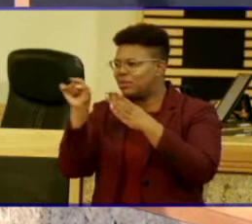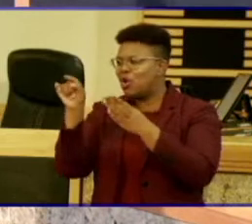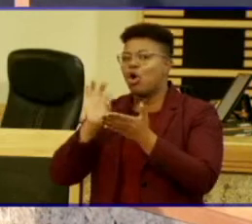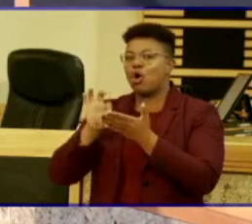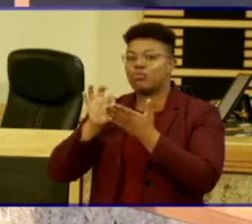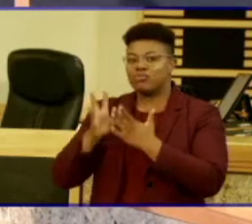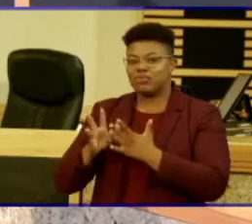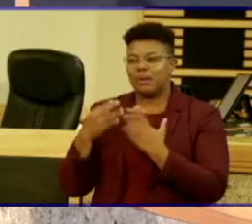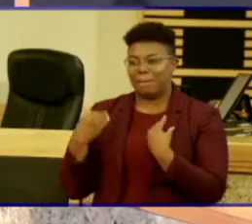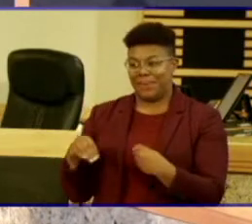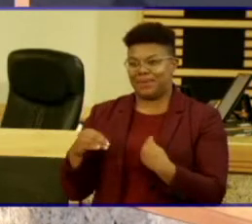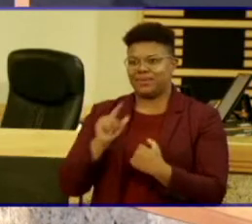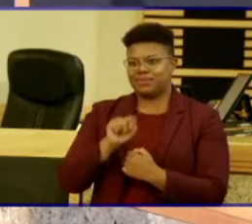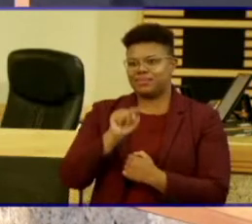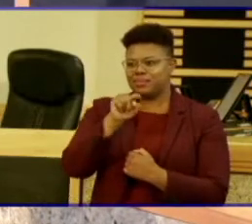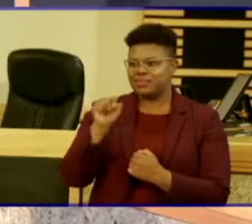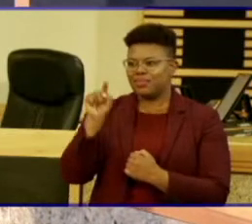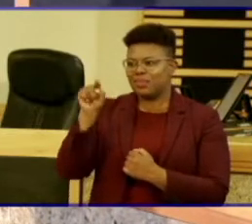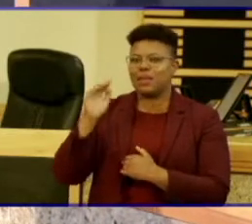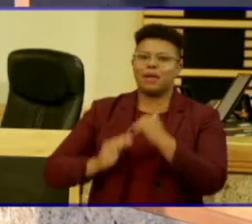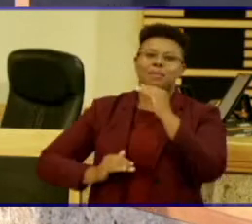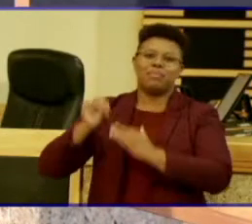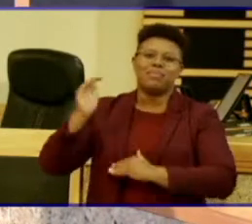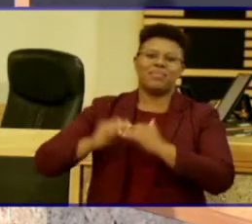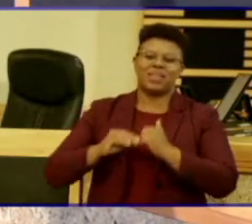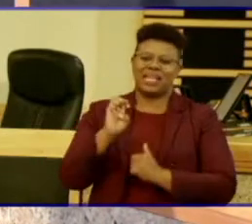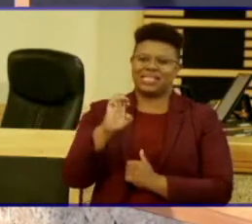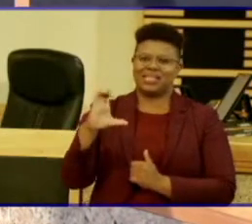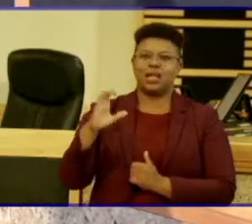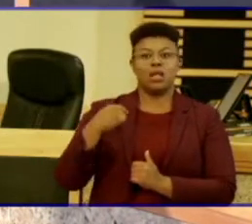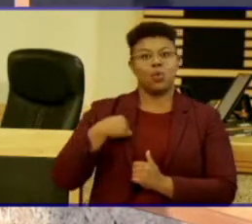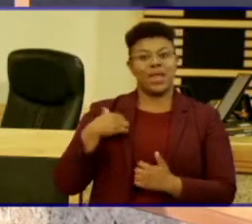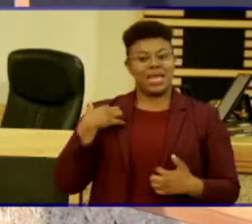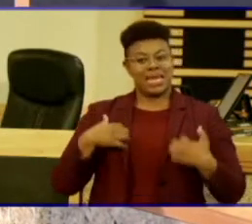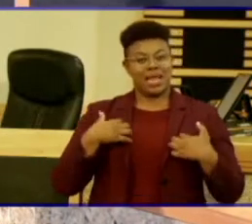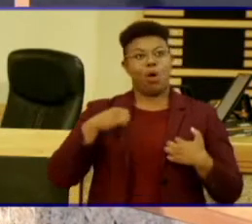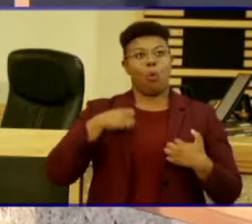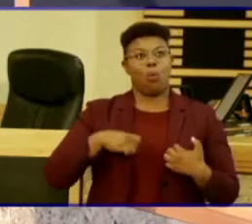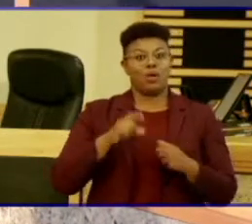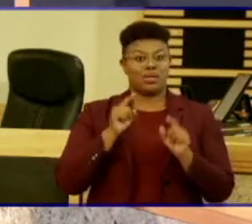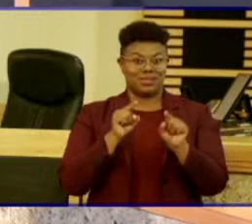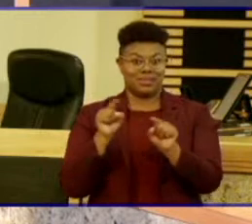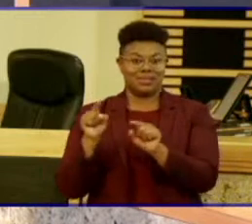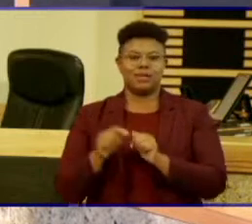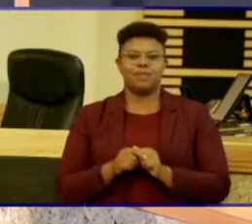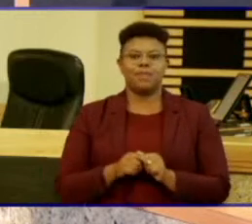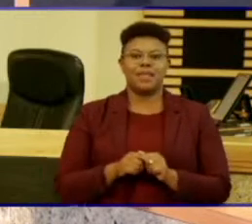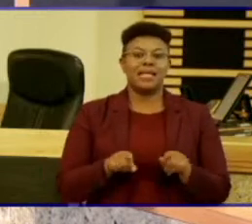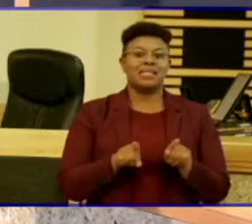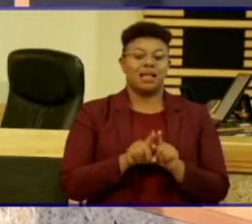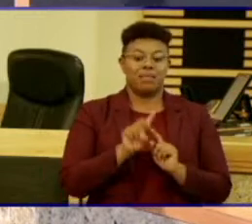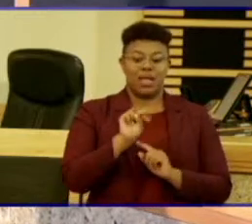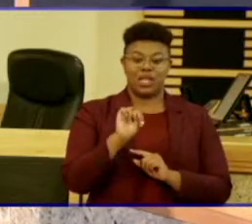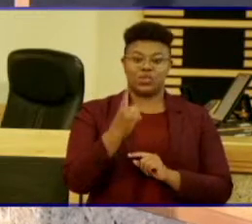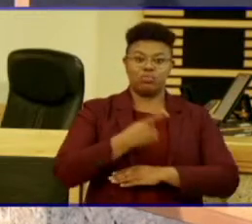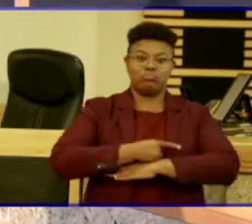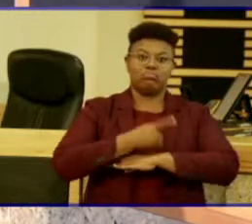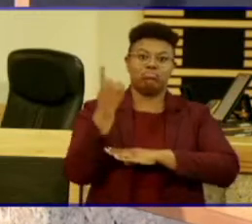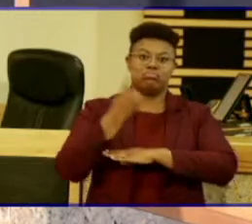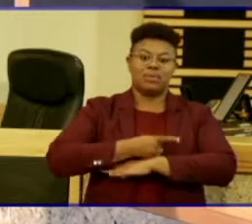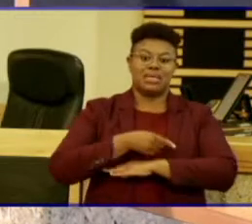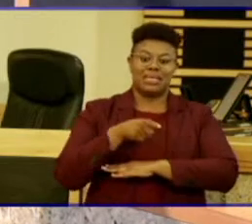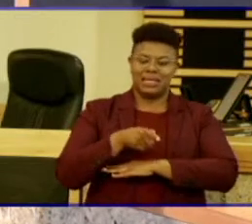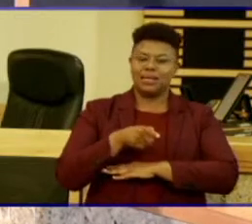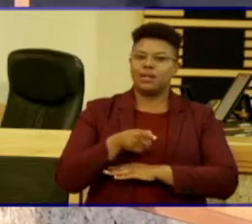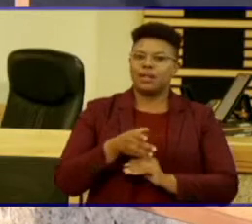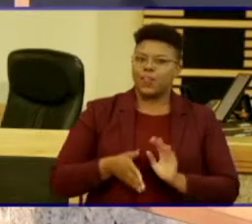on site contributing to building the Eastern Cape we all want. The N2 Wild Coast Toll Road project heralds a breakthrough